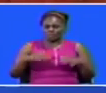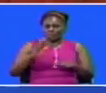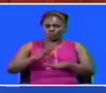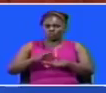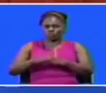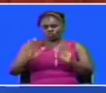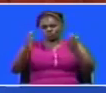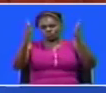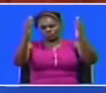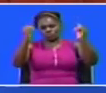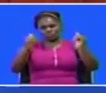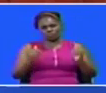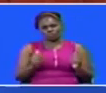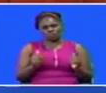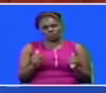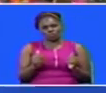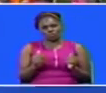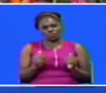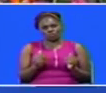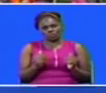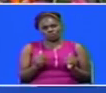be commended. So we shall balance.